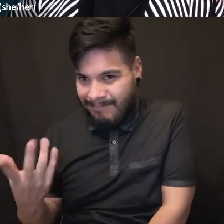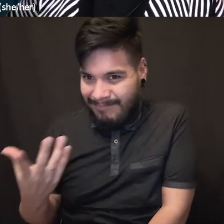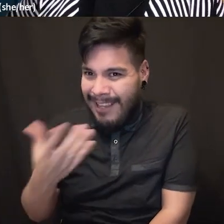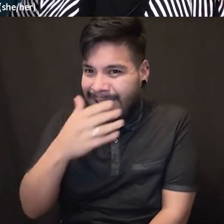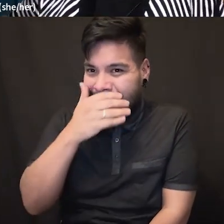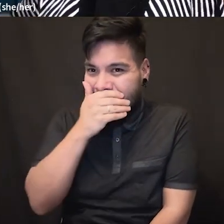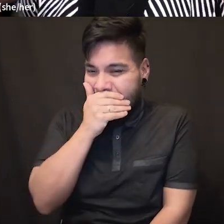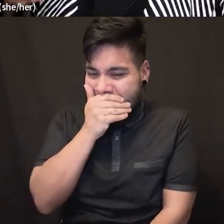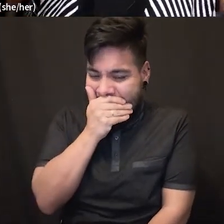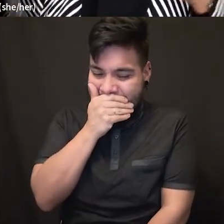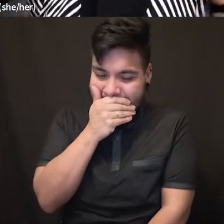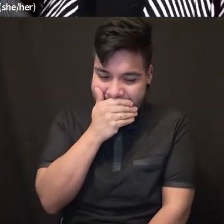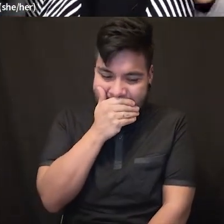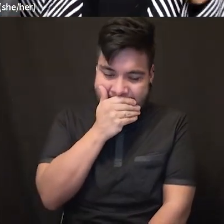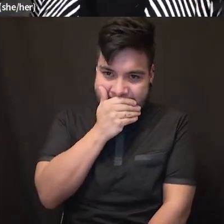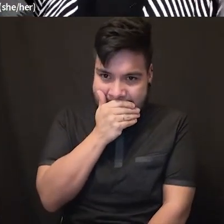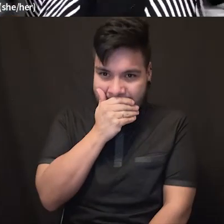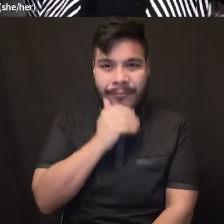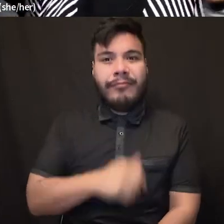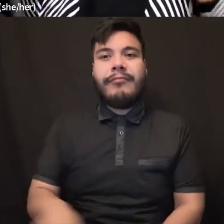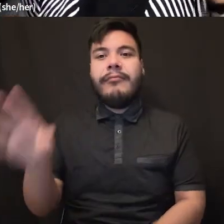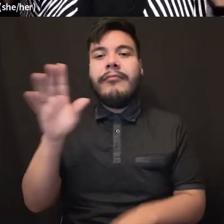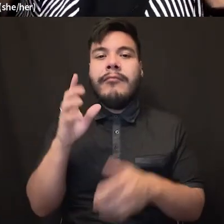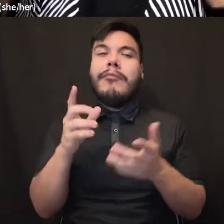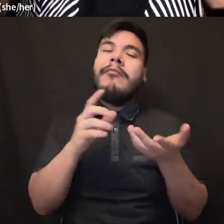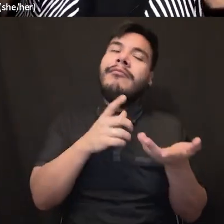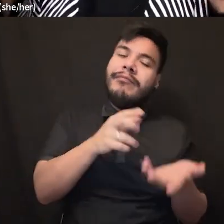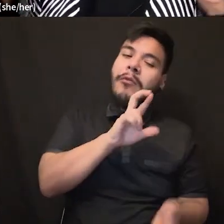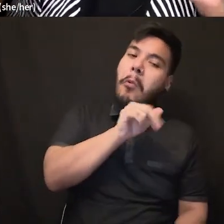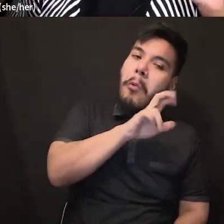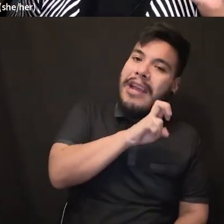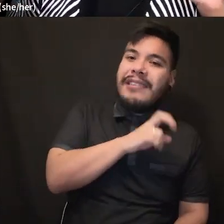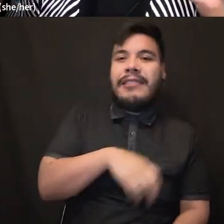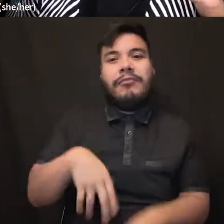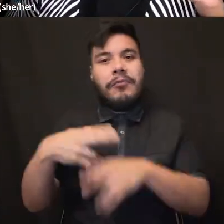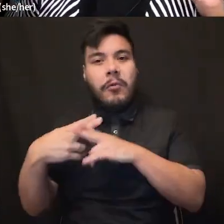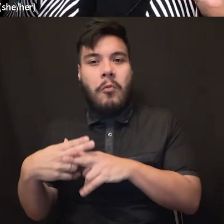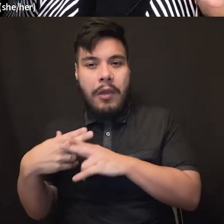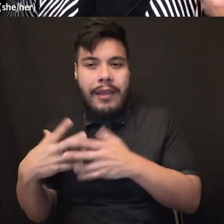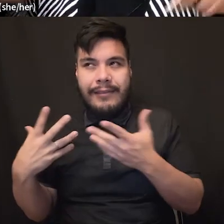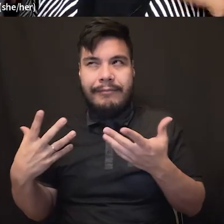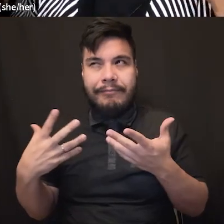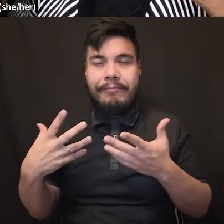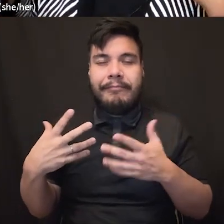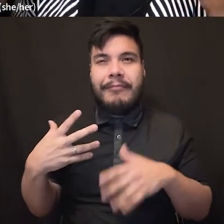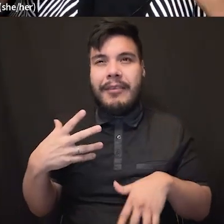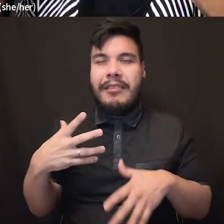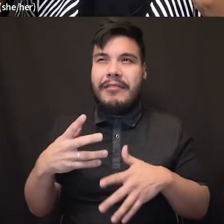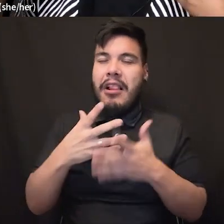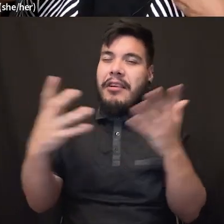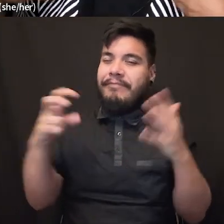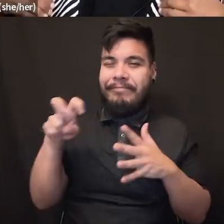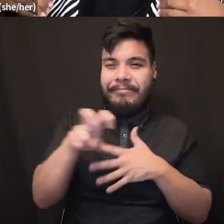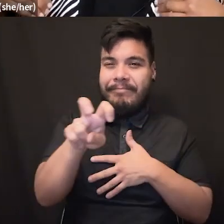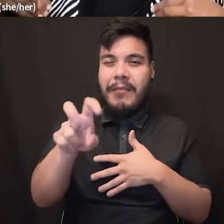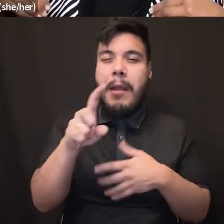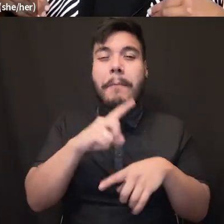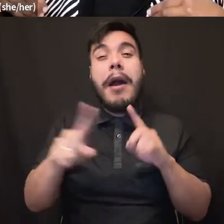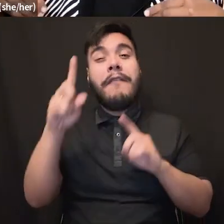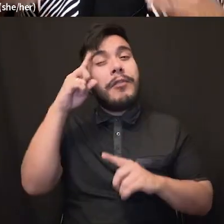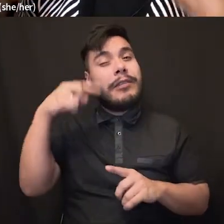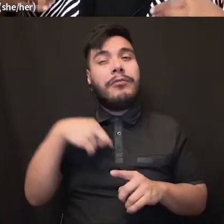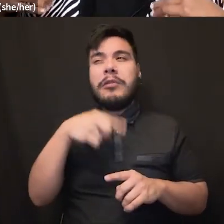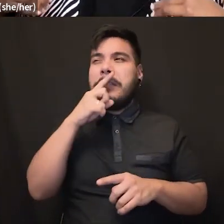So between the race and the weight stuff, it's a lot to navigate. But for me, it's about staying true